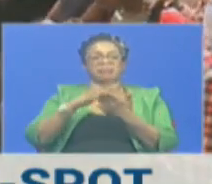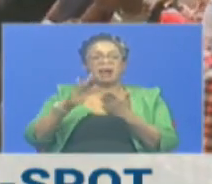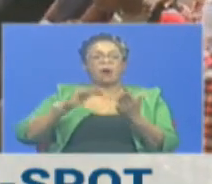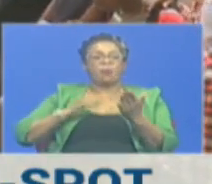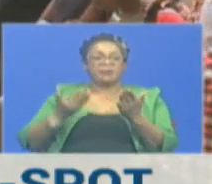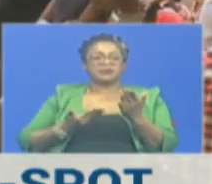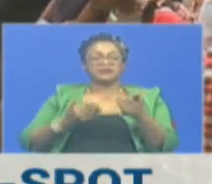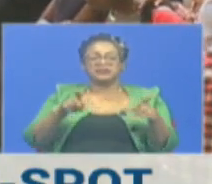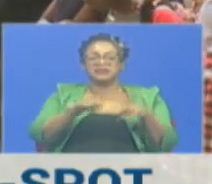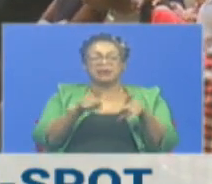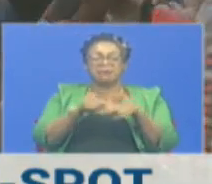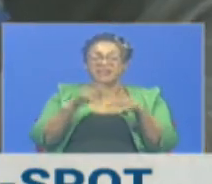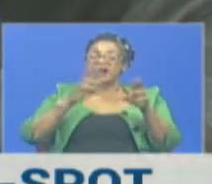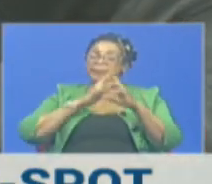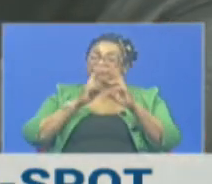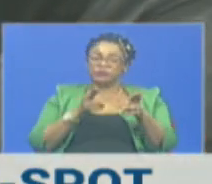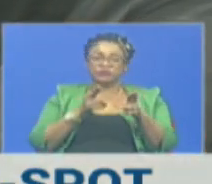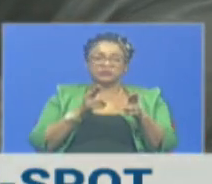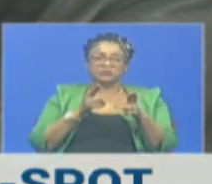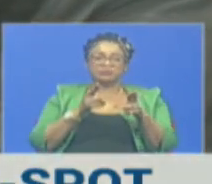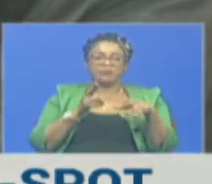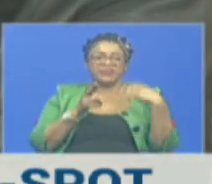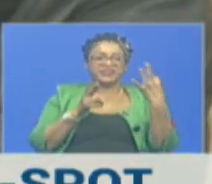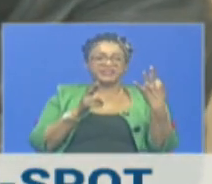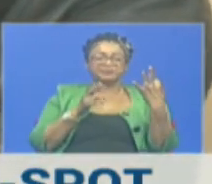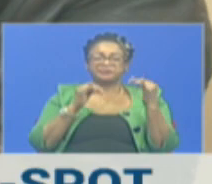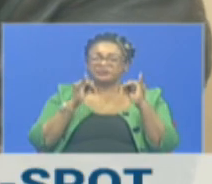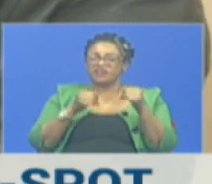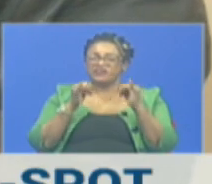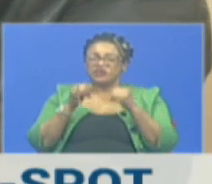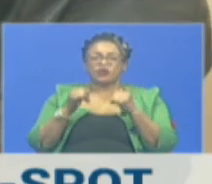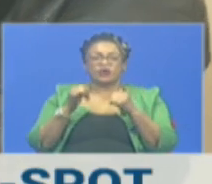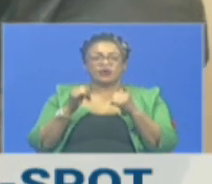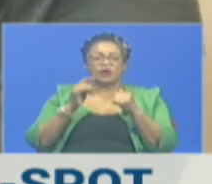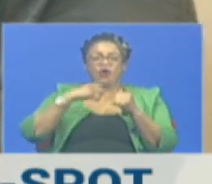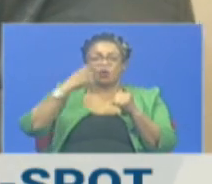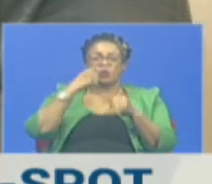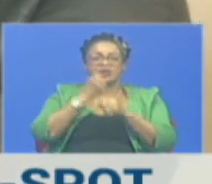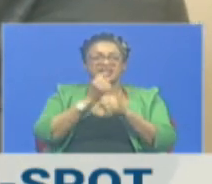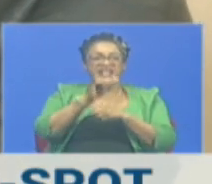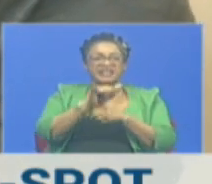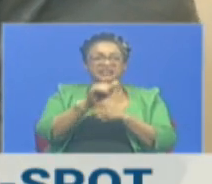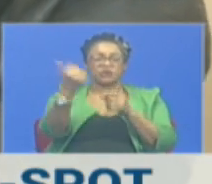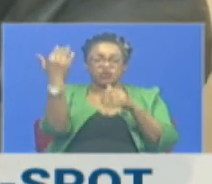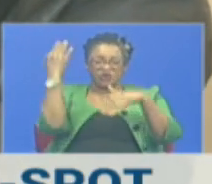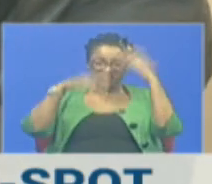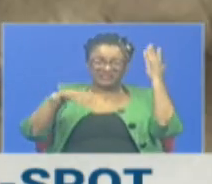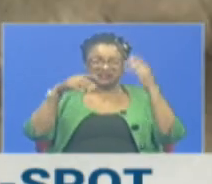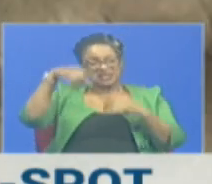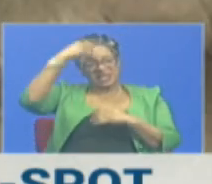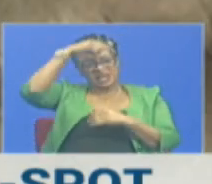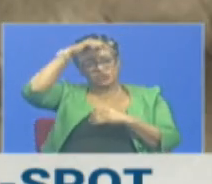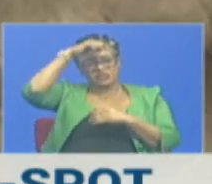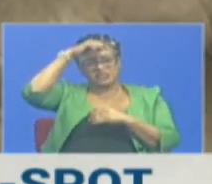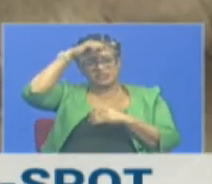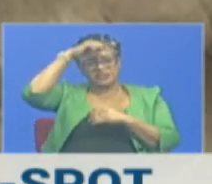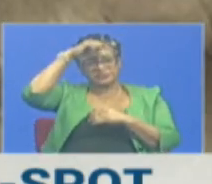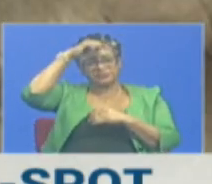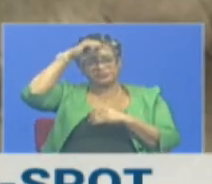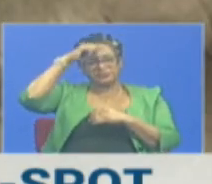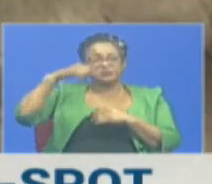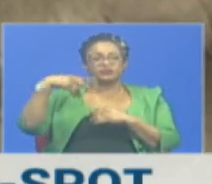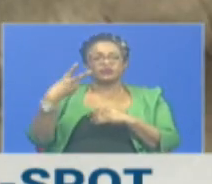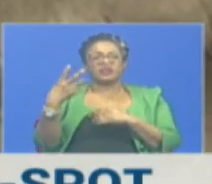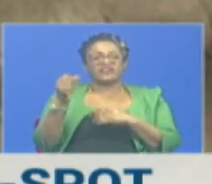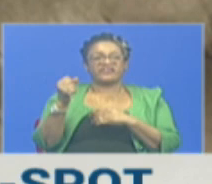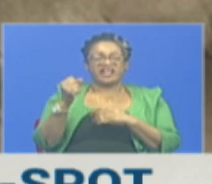also reported that the three individuals behind the heist were university graduates. 25-year-old